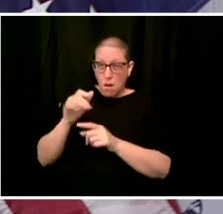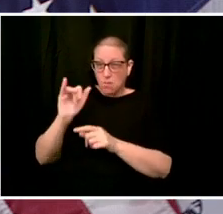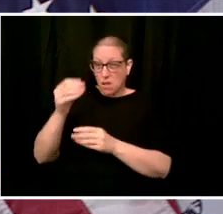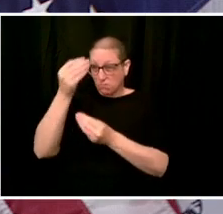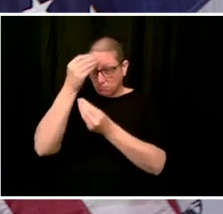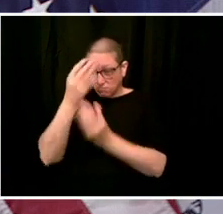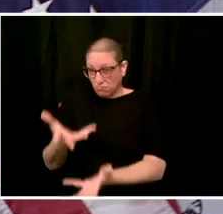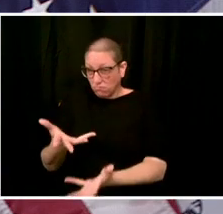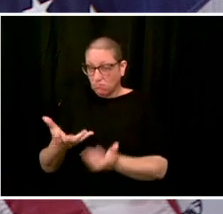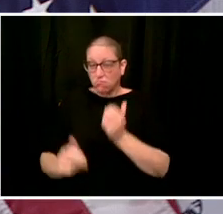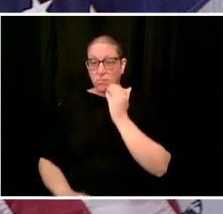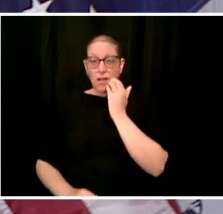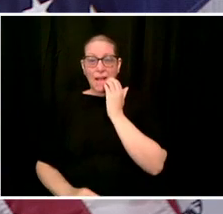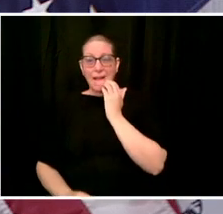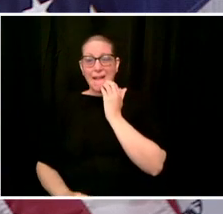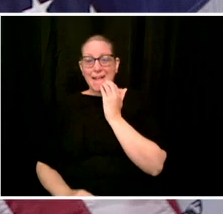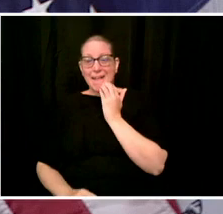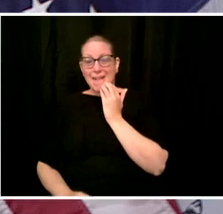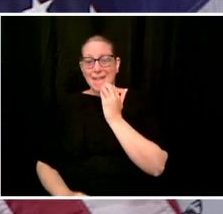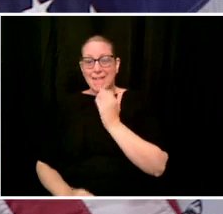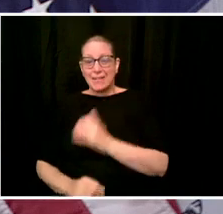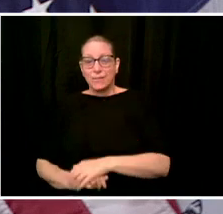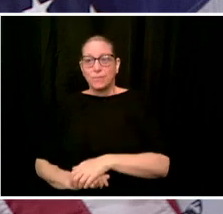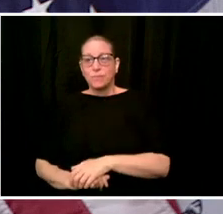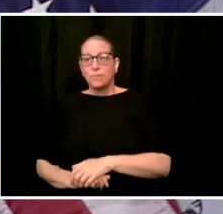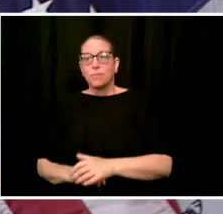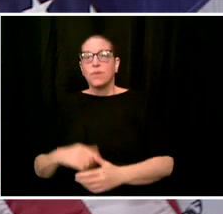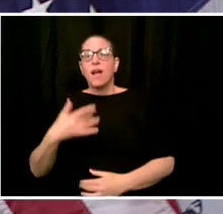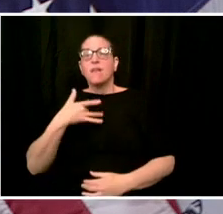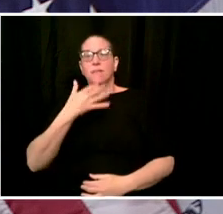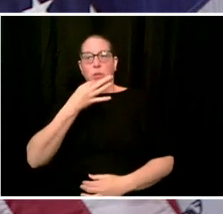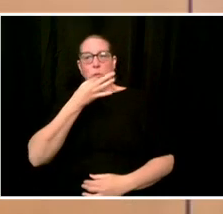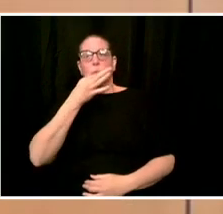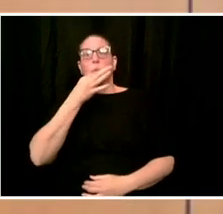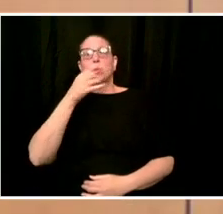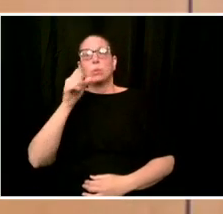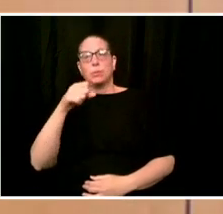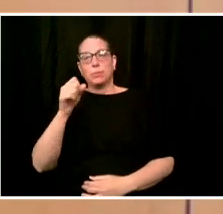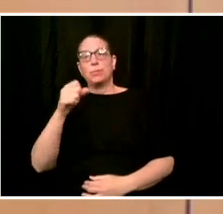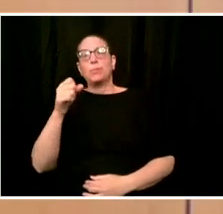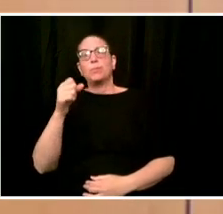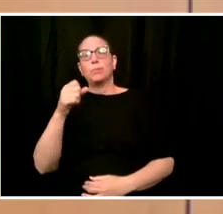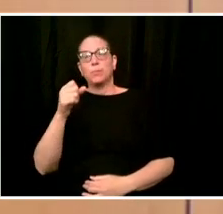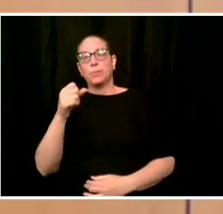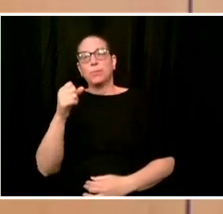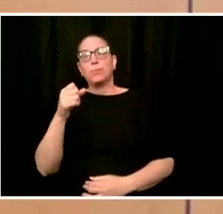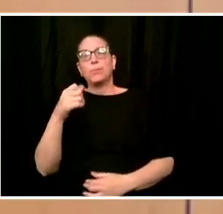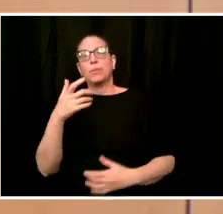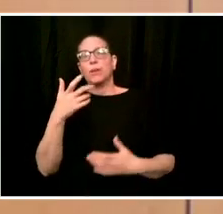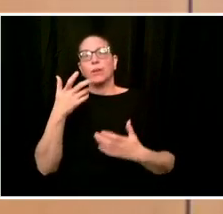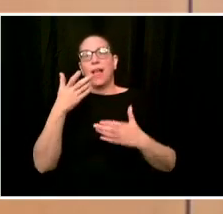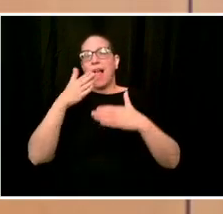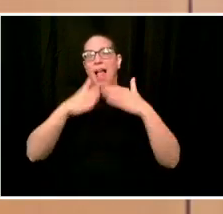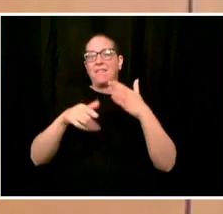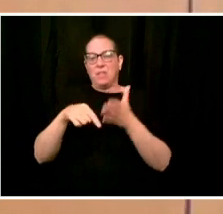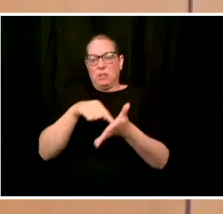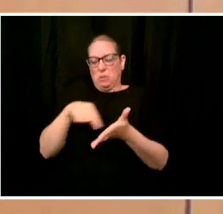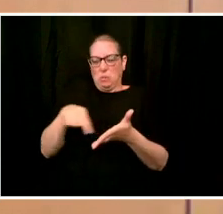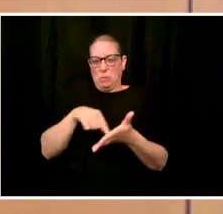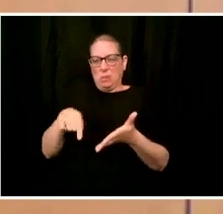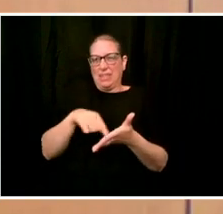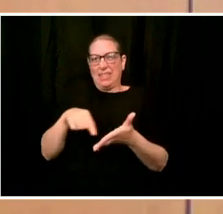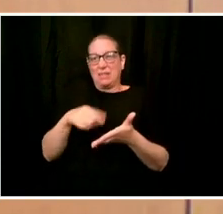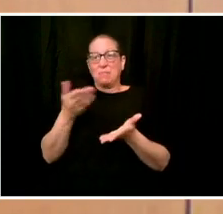Yes, Mr. Mayor, I think it should be shortly, certainly by the end of this week, if not sooner. Thank you very